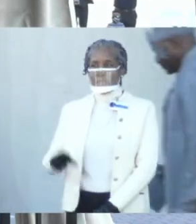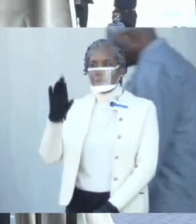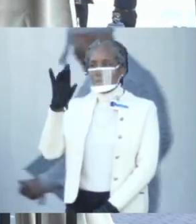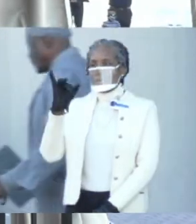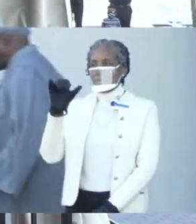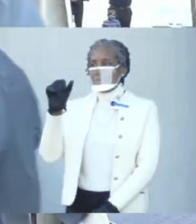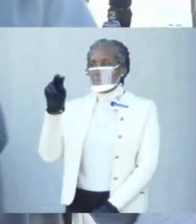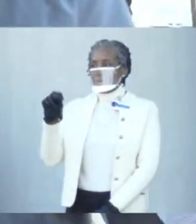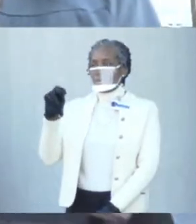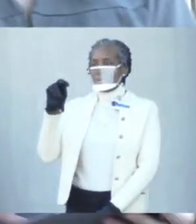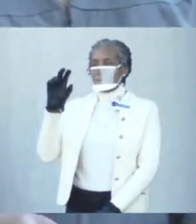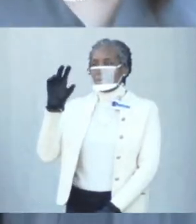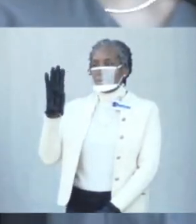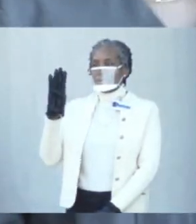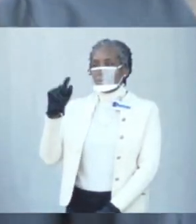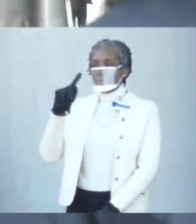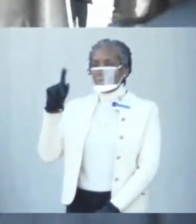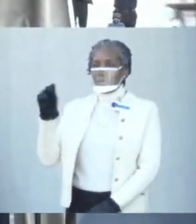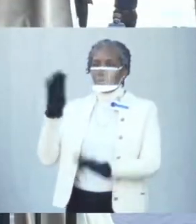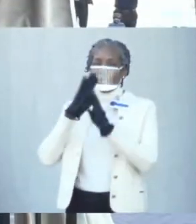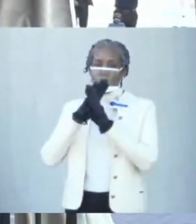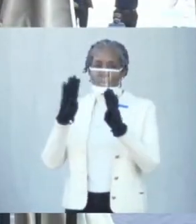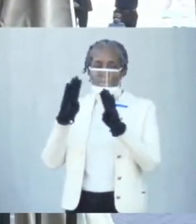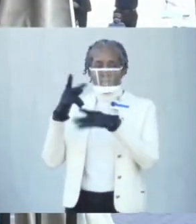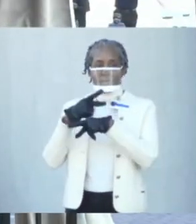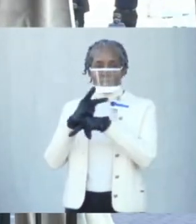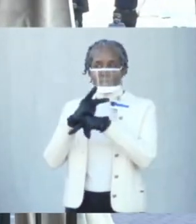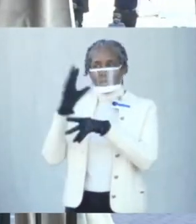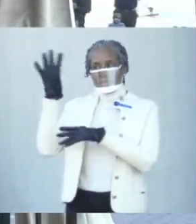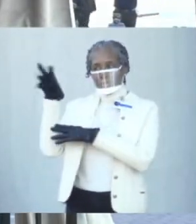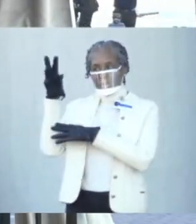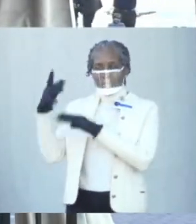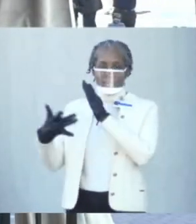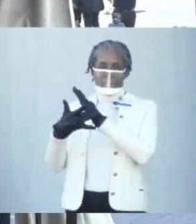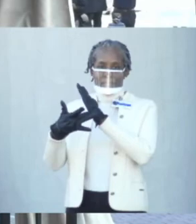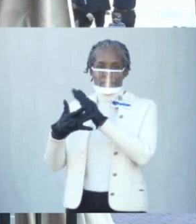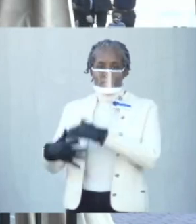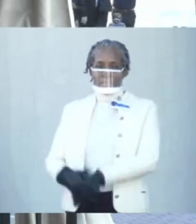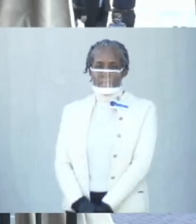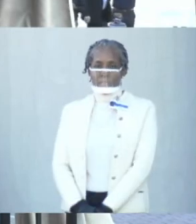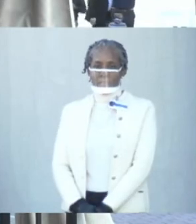Brian Dazu, Broadcasting and Production Technology.